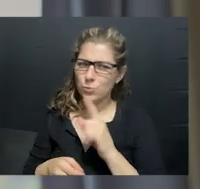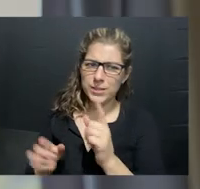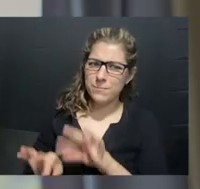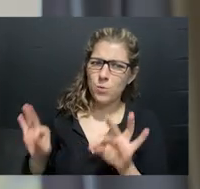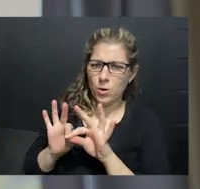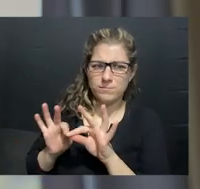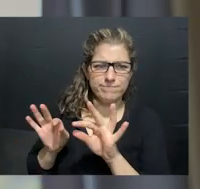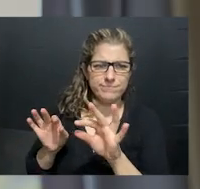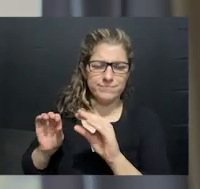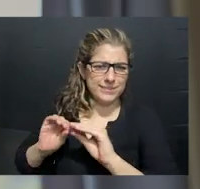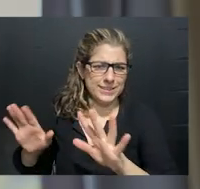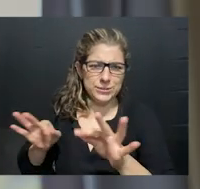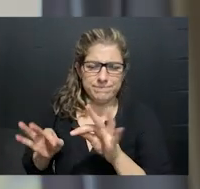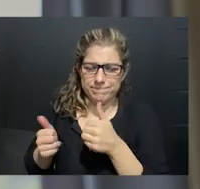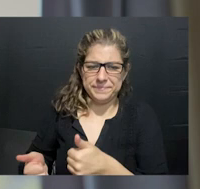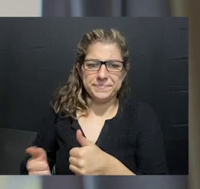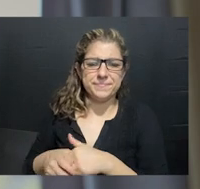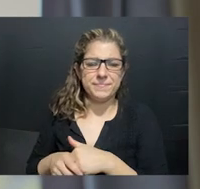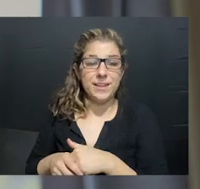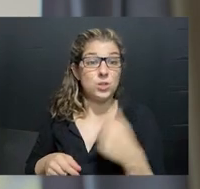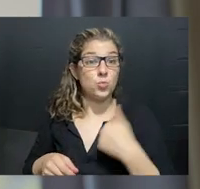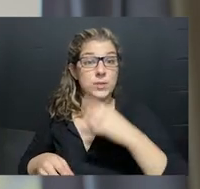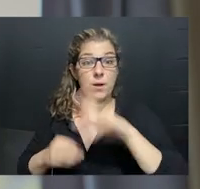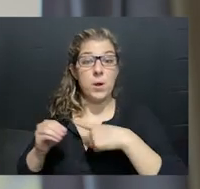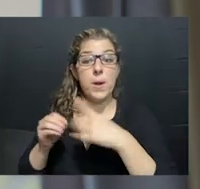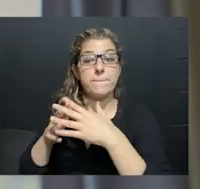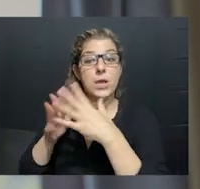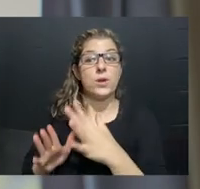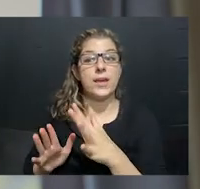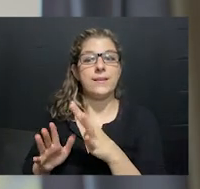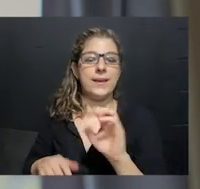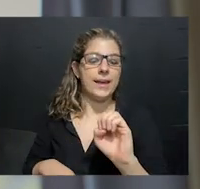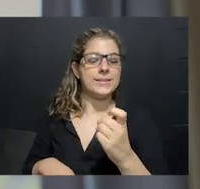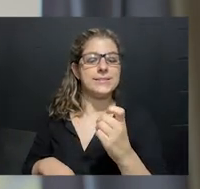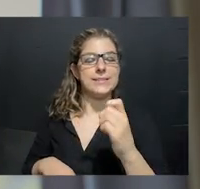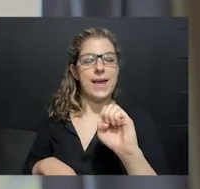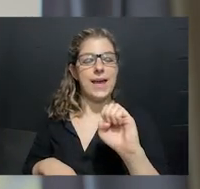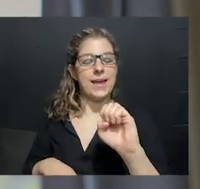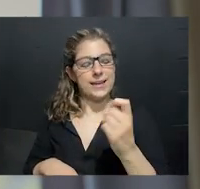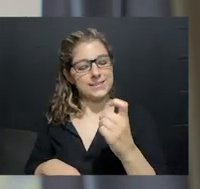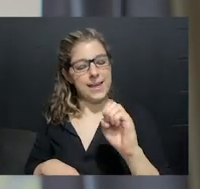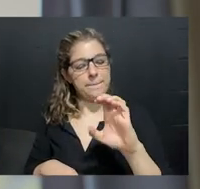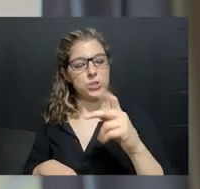as you've laid that out. And as we talk about American exceptionalism, and you reference this,